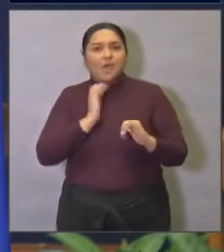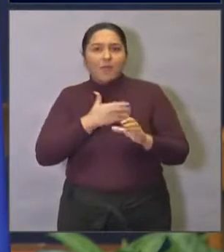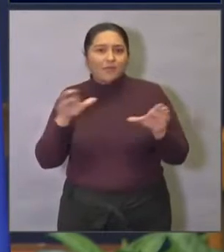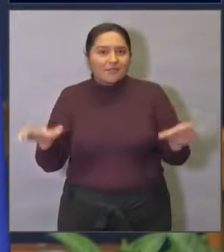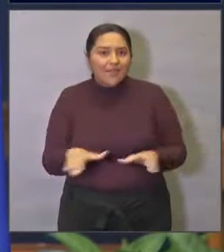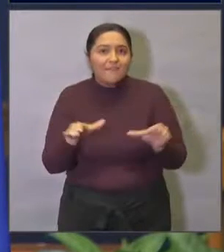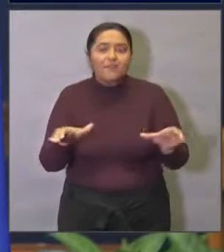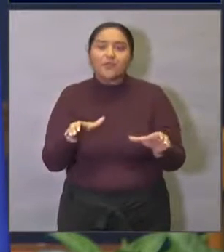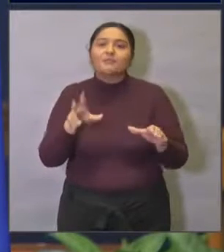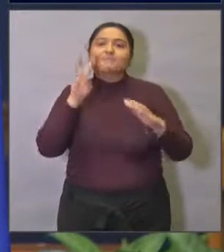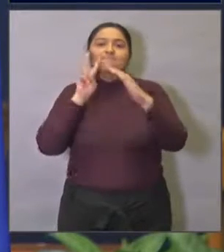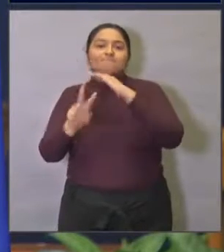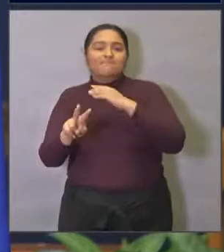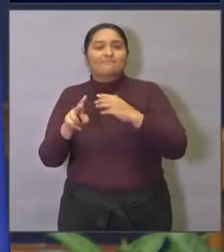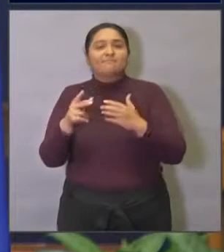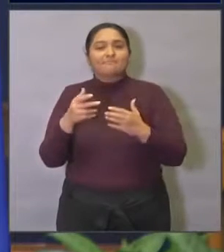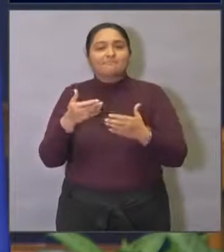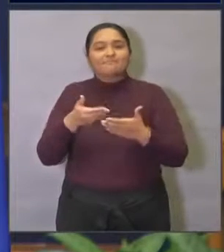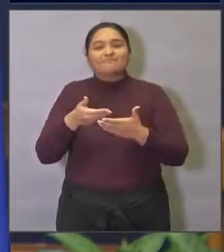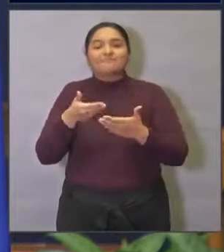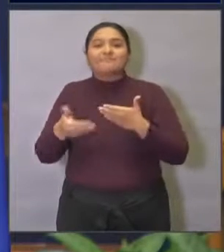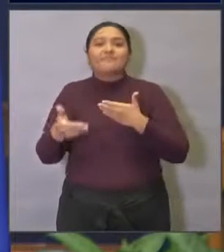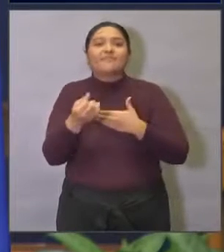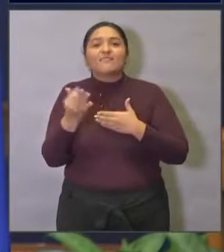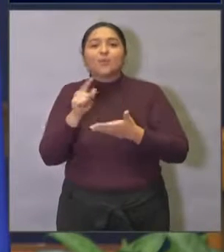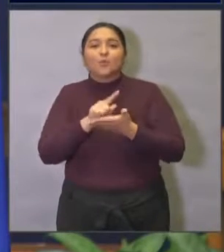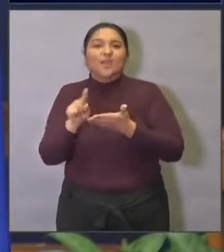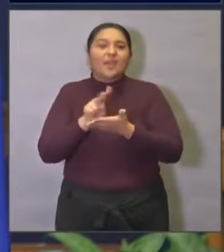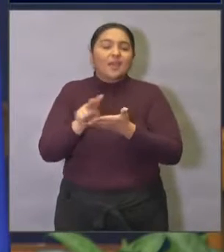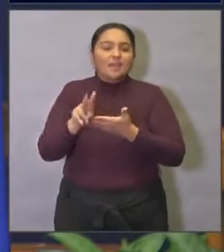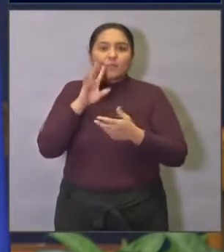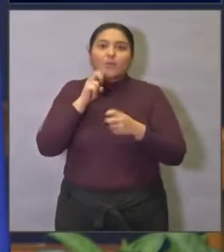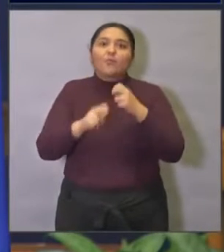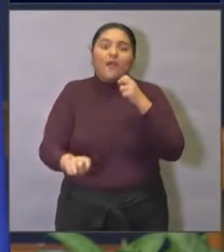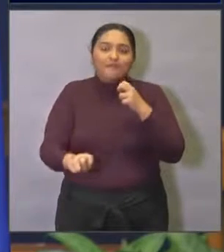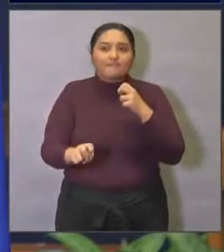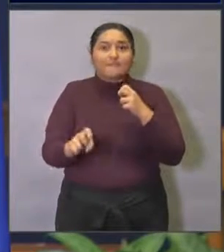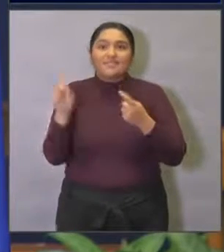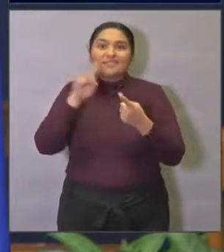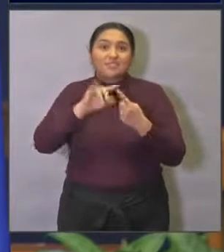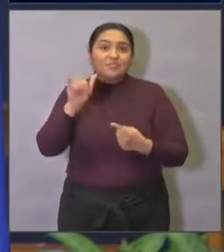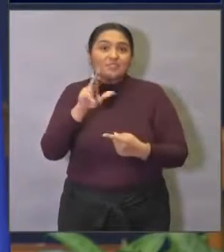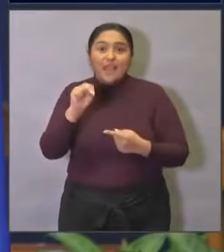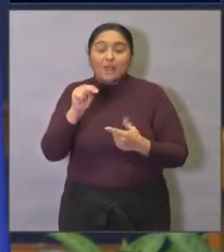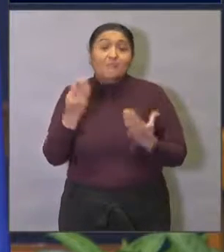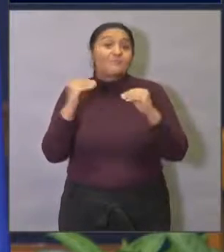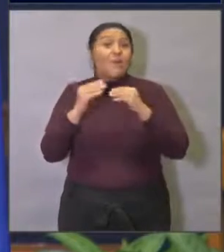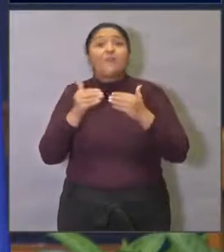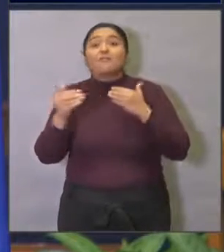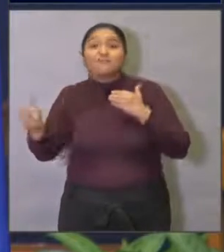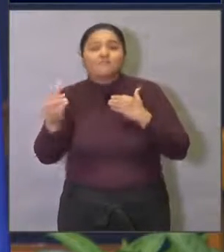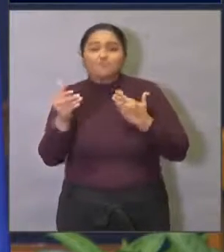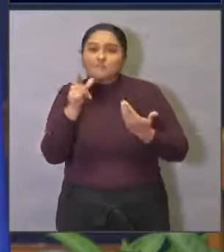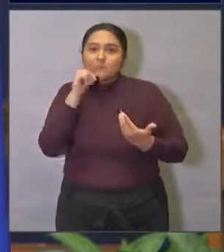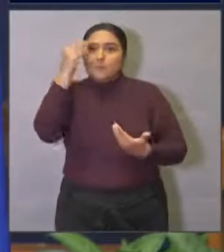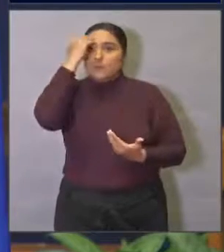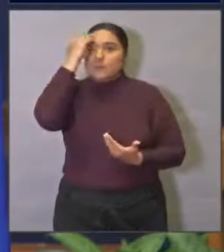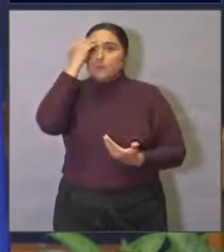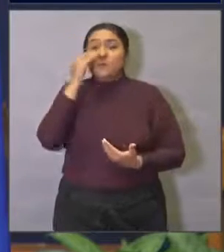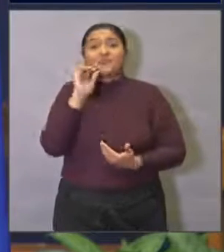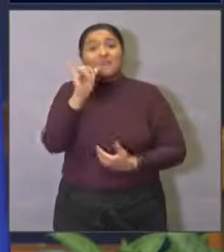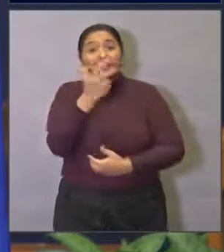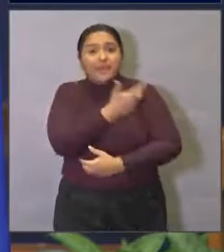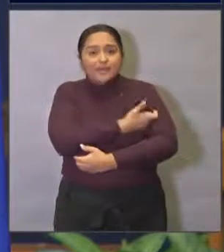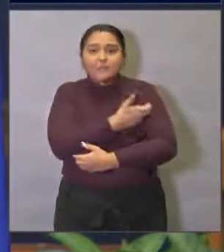few weeks at least, and potentially through January, if not beyond. The vaccine, while a very important ray